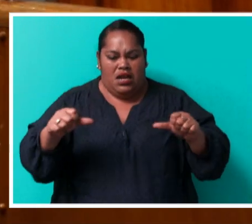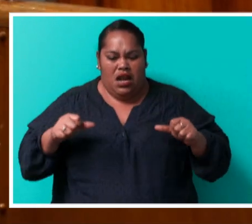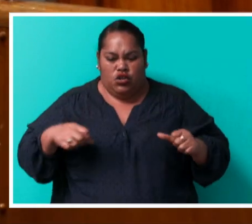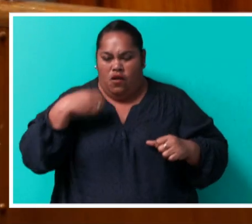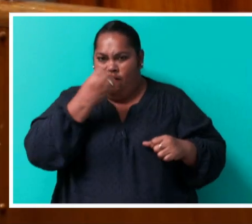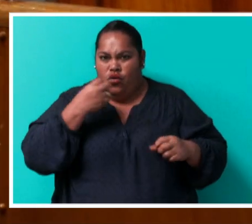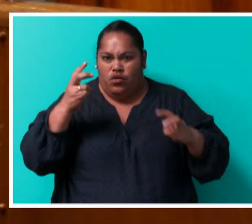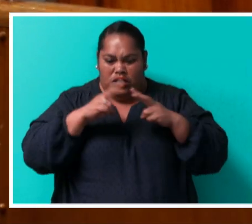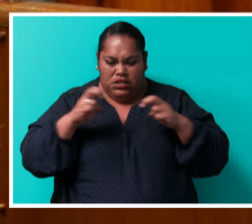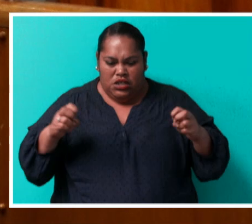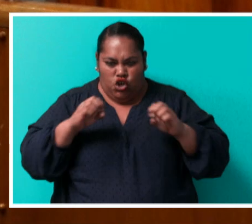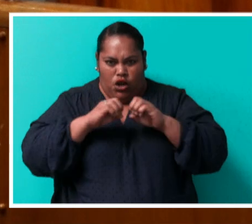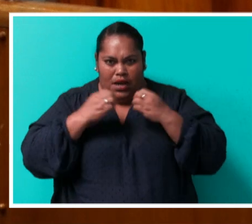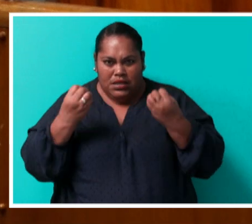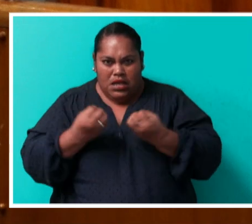Organization.